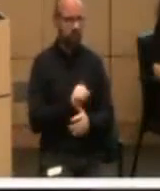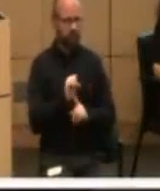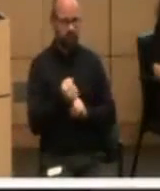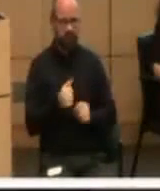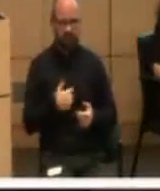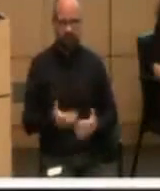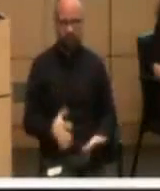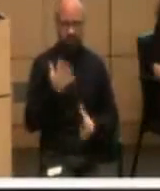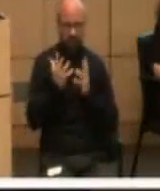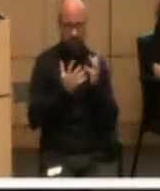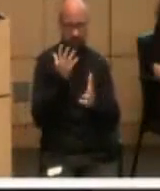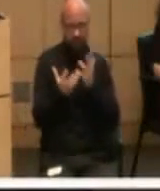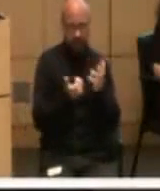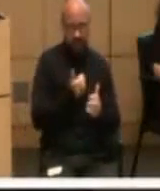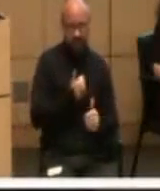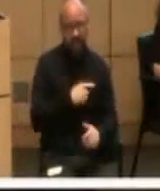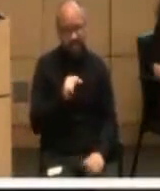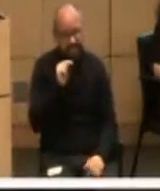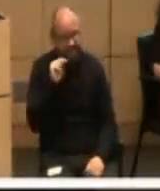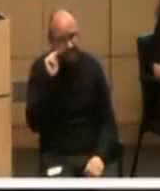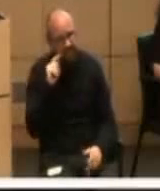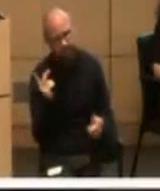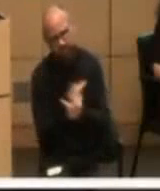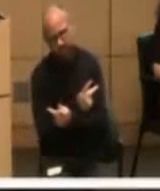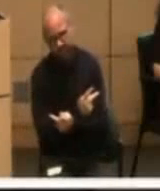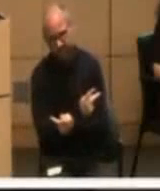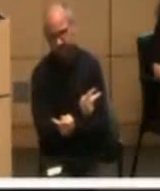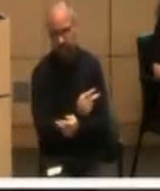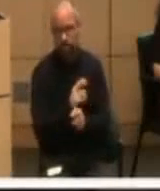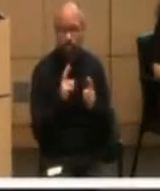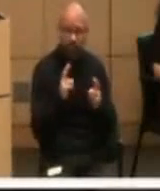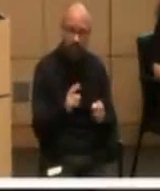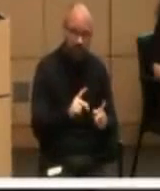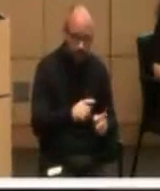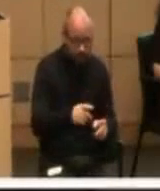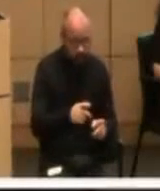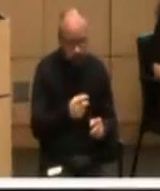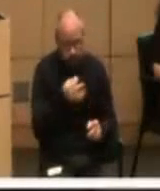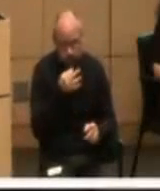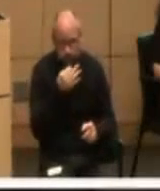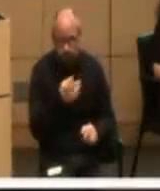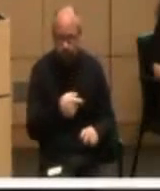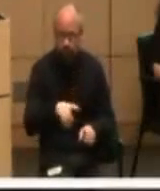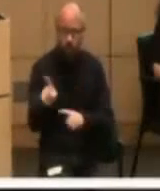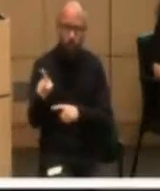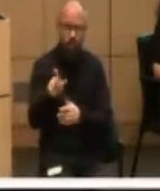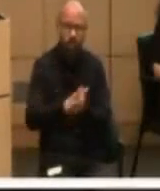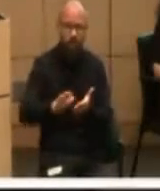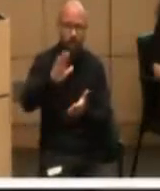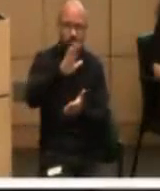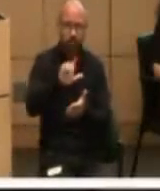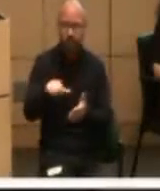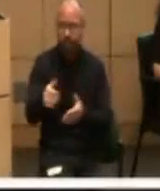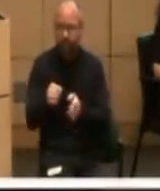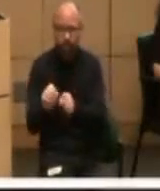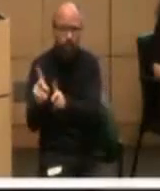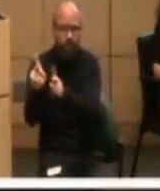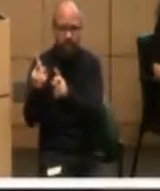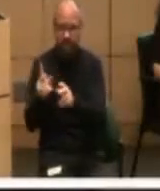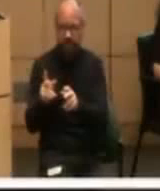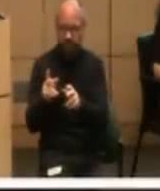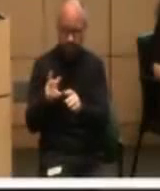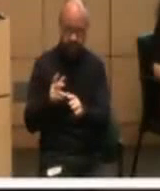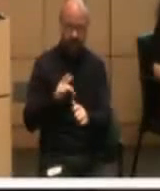for especially a teenager, you know, heading off hopefully to college and to other opportunities, that can be something that really does hamper